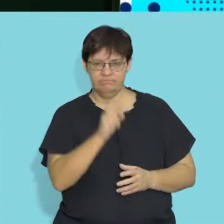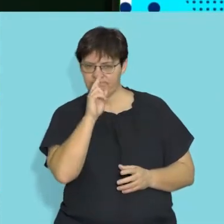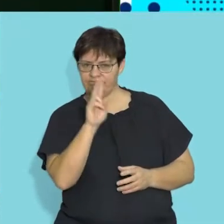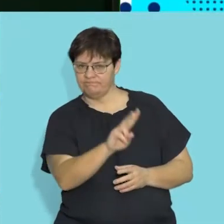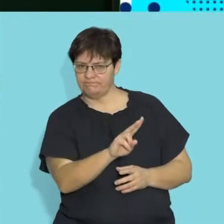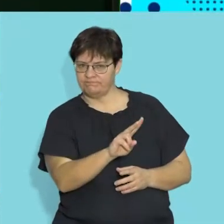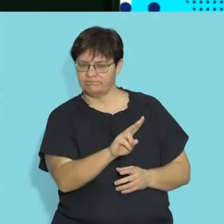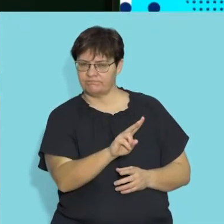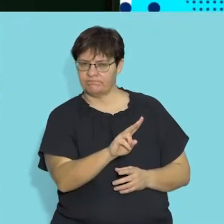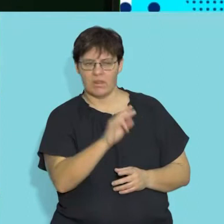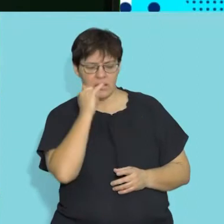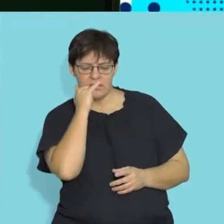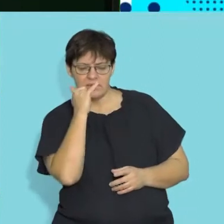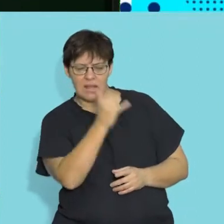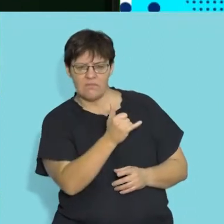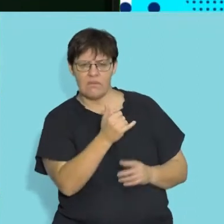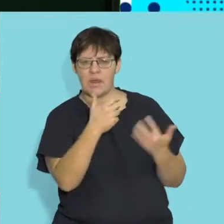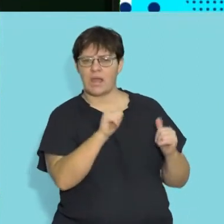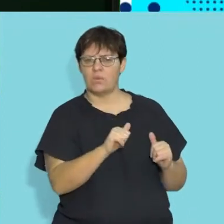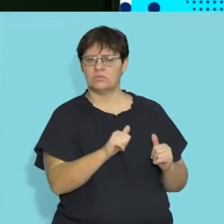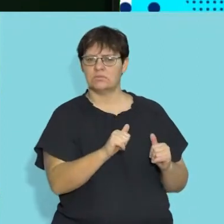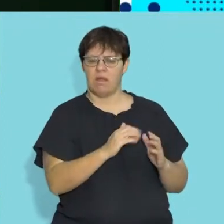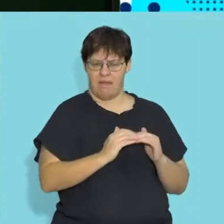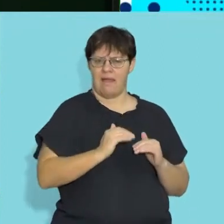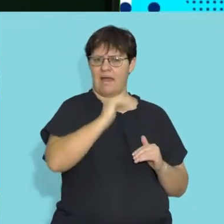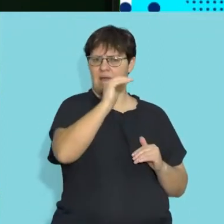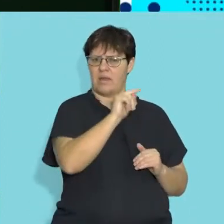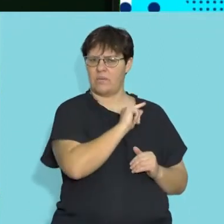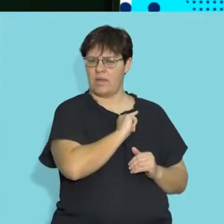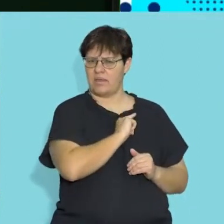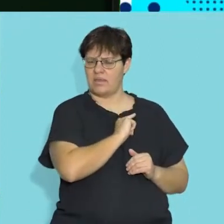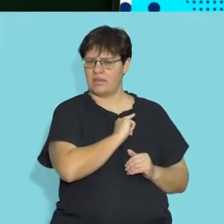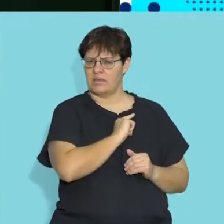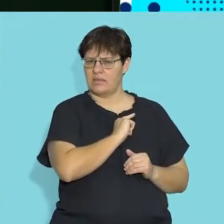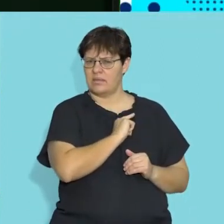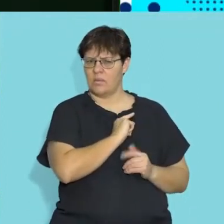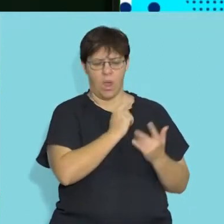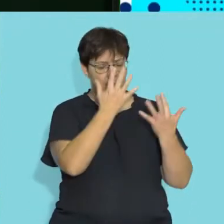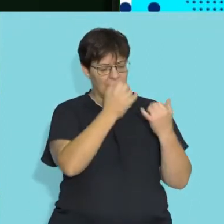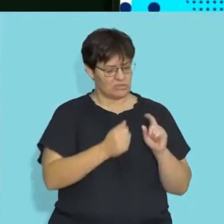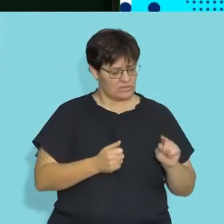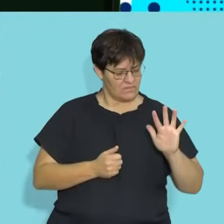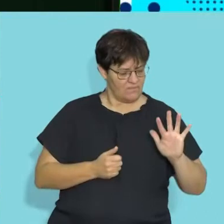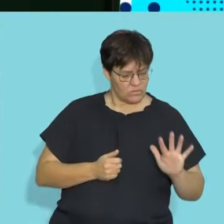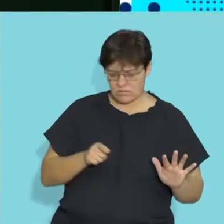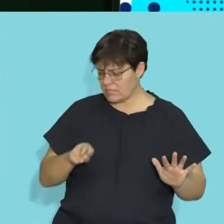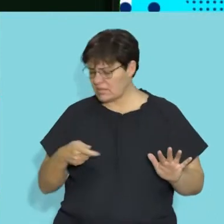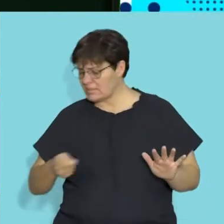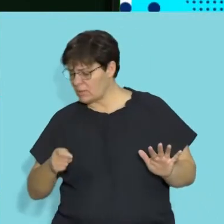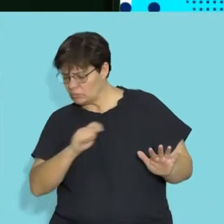see why is the amount that we have spent more than the amount that we have budgeted for.